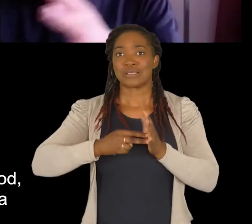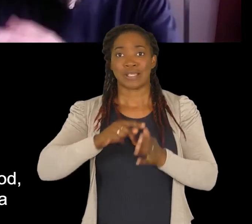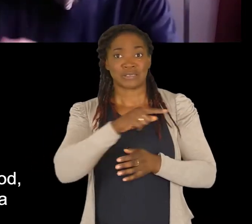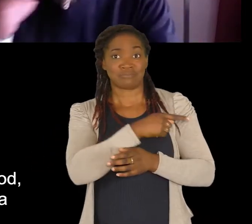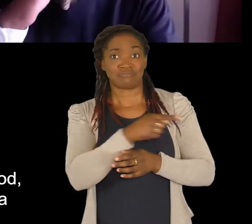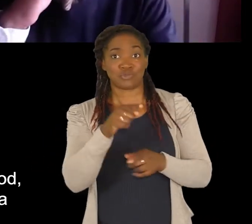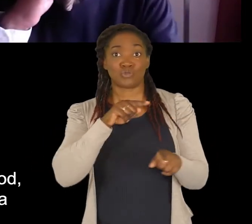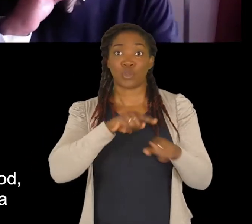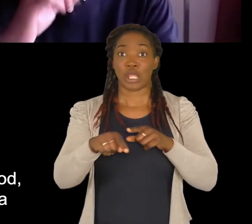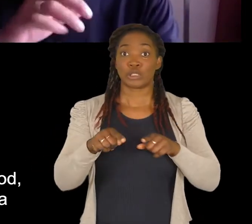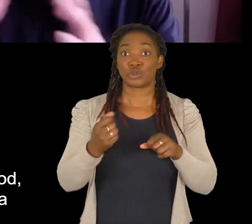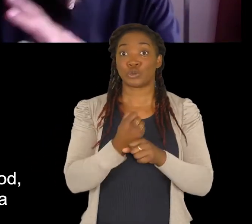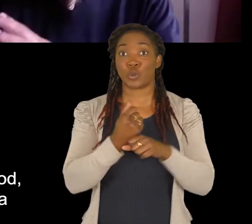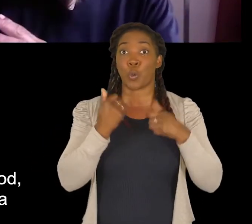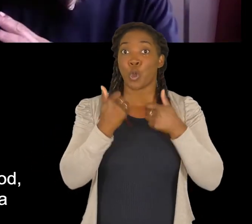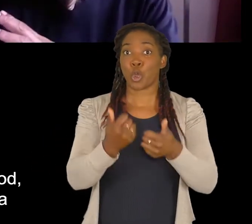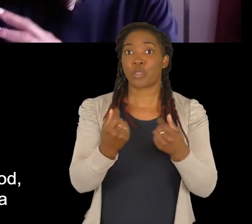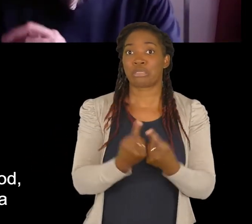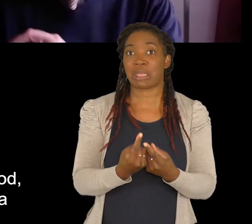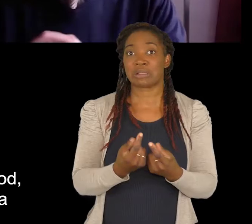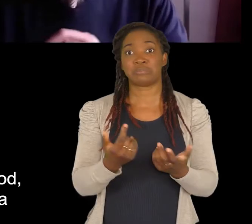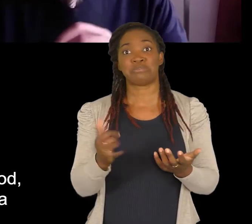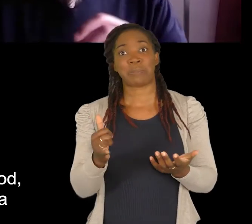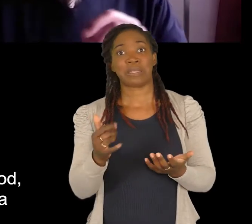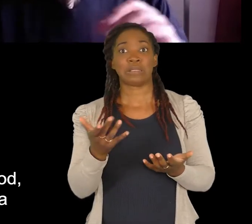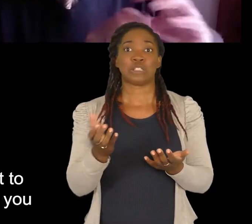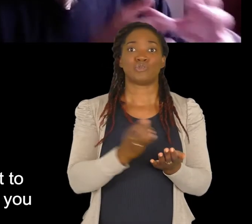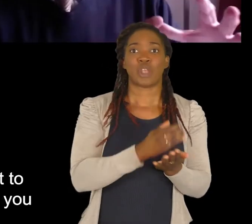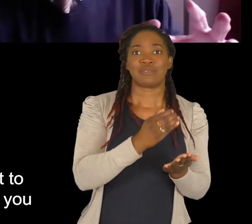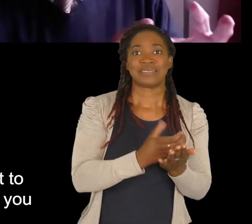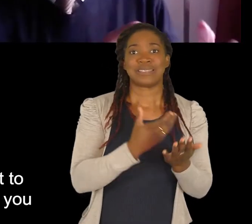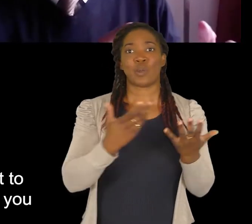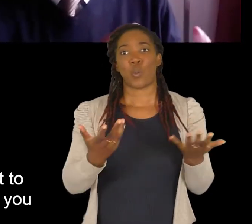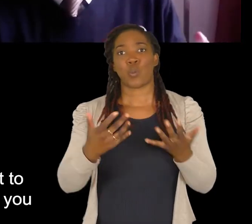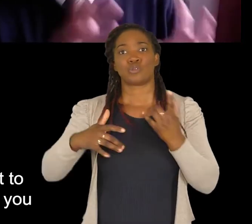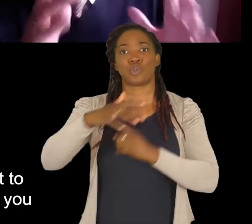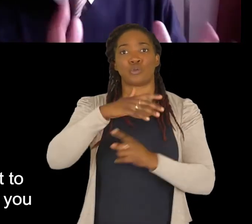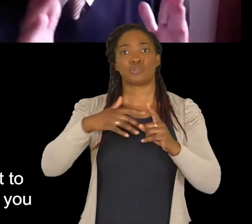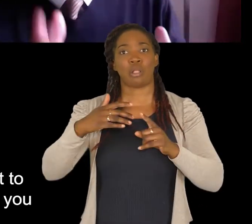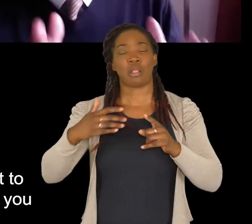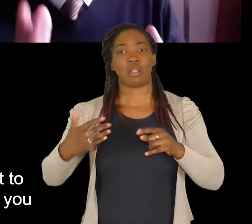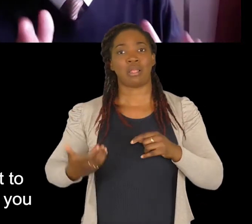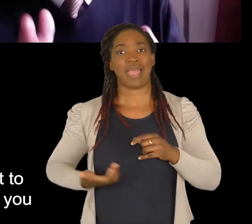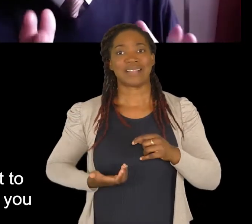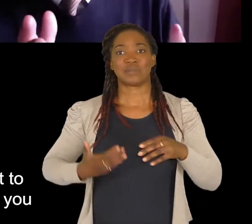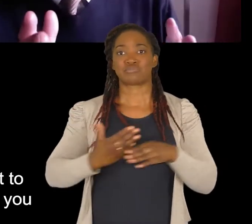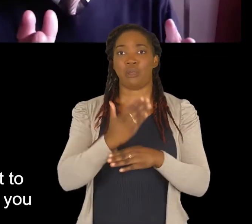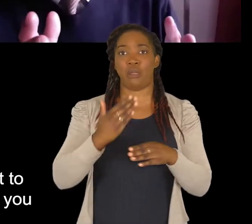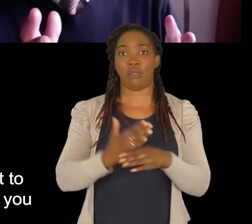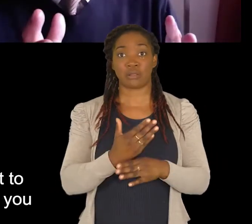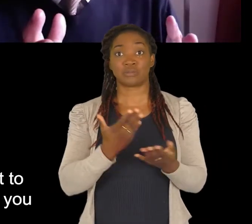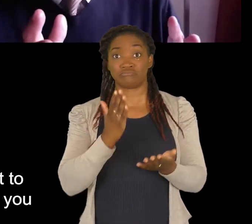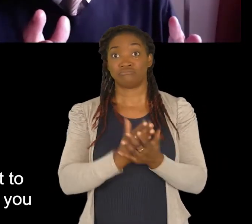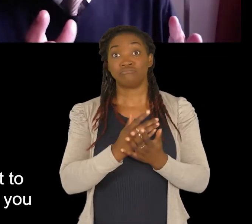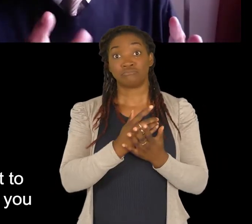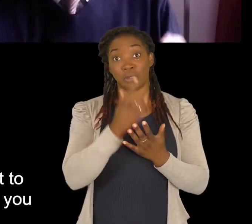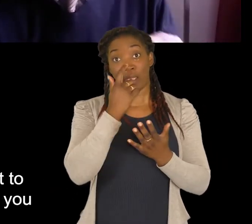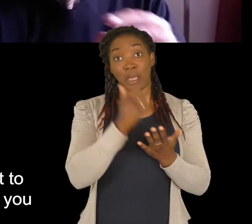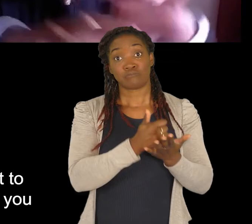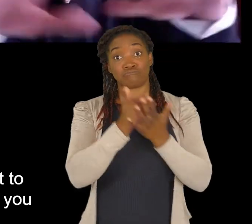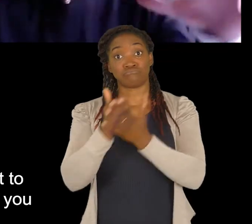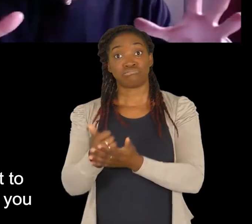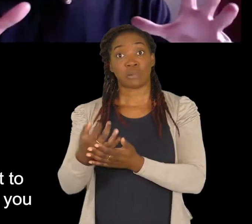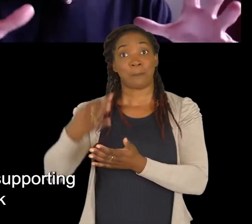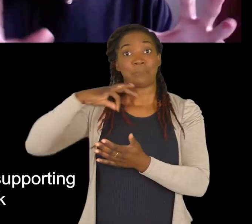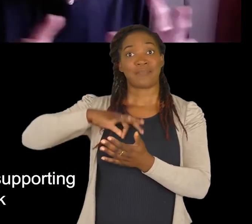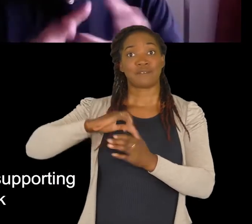trying to do good, right? Whether that's a charity, you know, or a social enterprise, that can only be a benefit to your business as well,